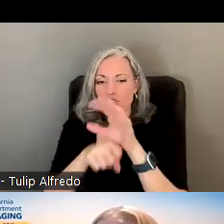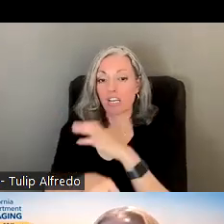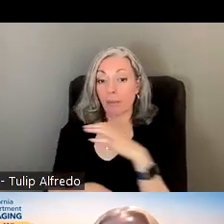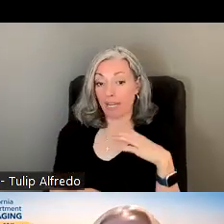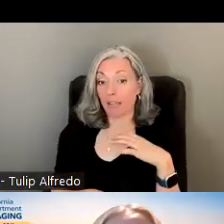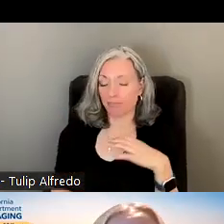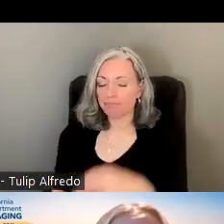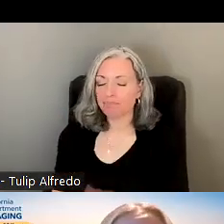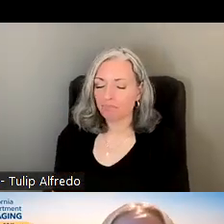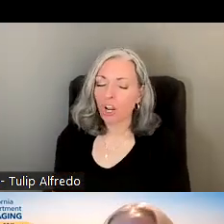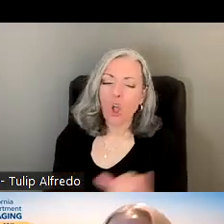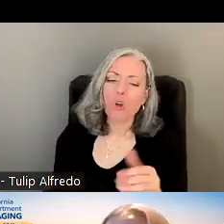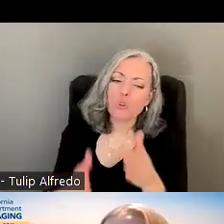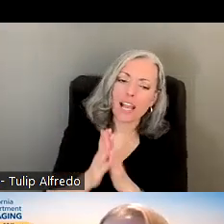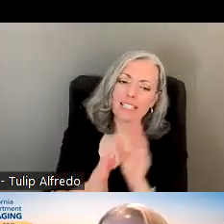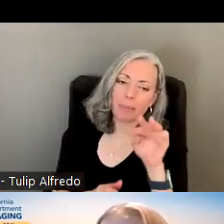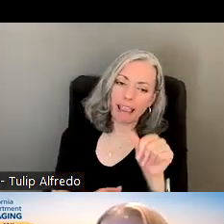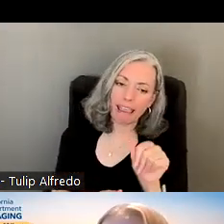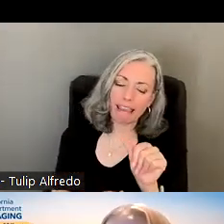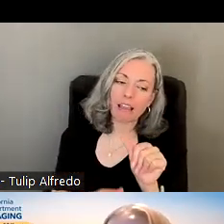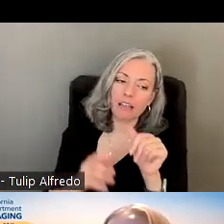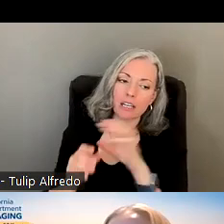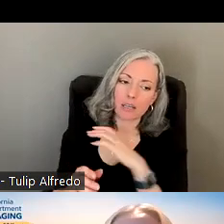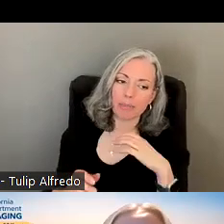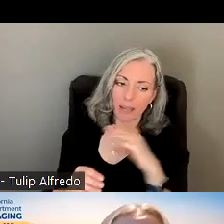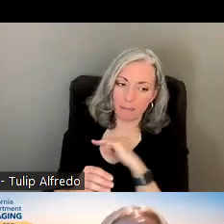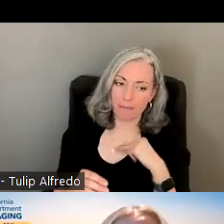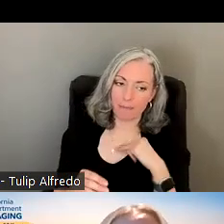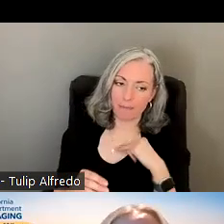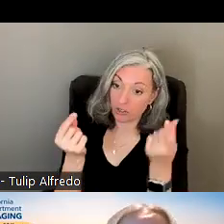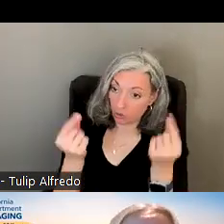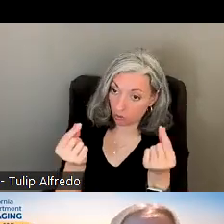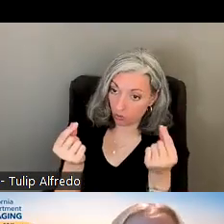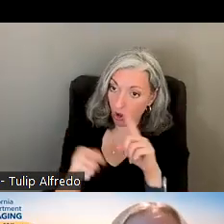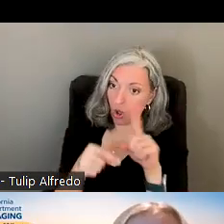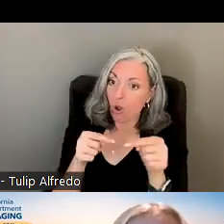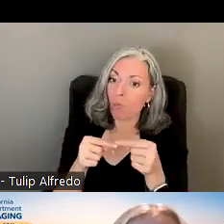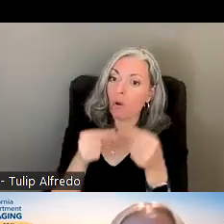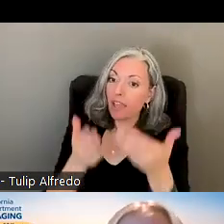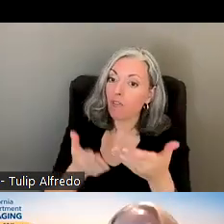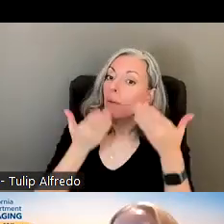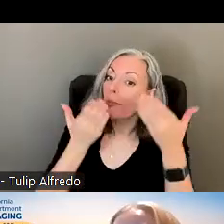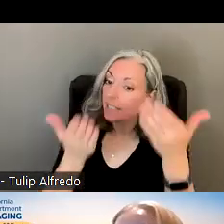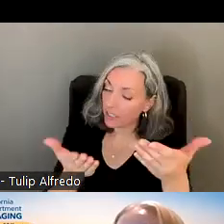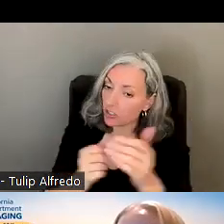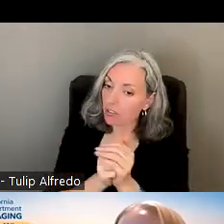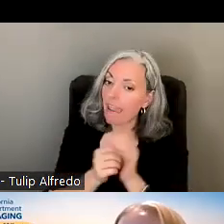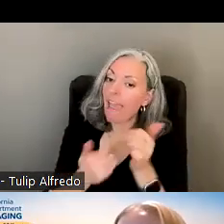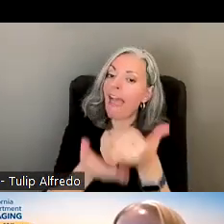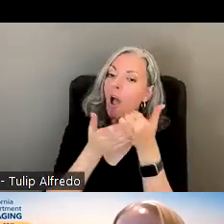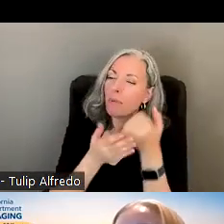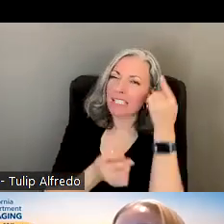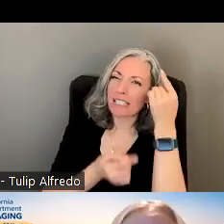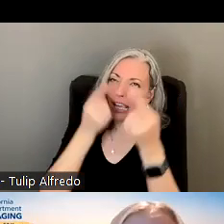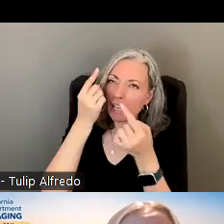also are asking our MPA stakeholder committee members to do when they put forth their recommendations is to help us think